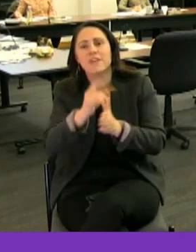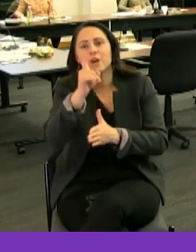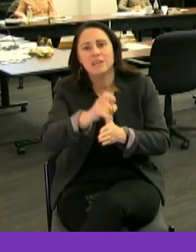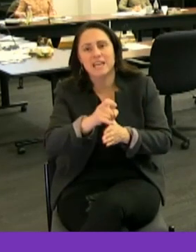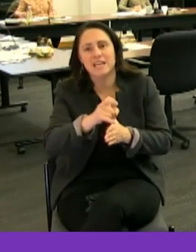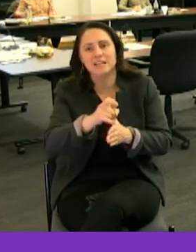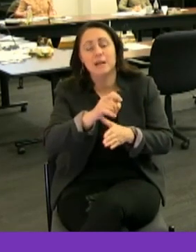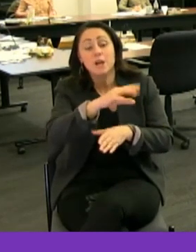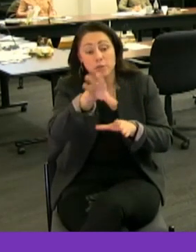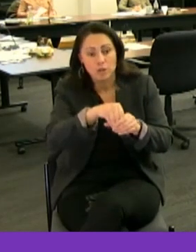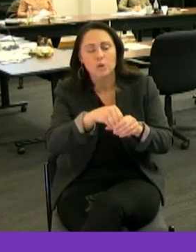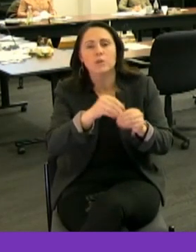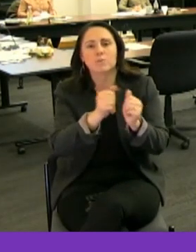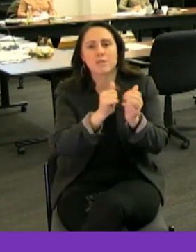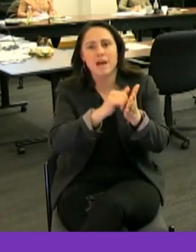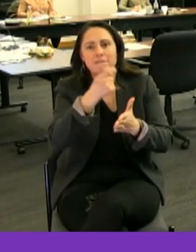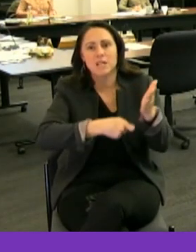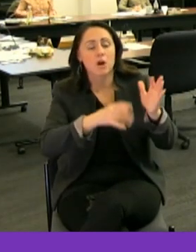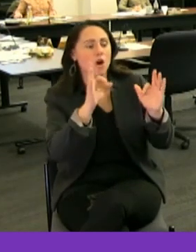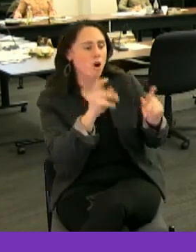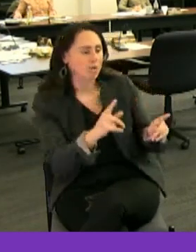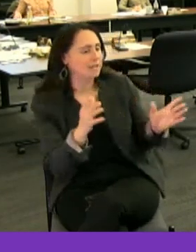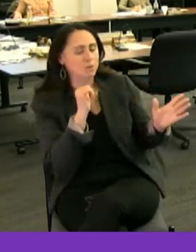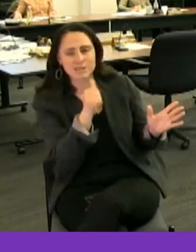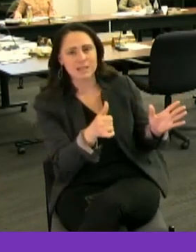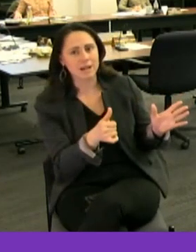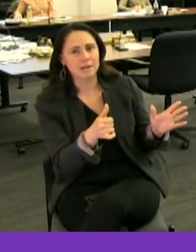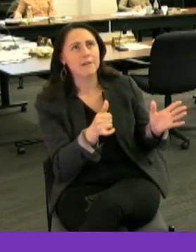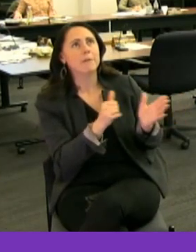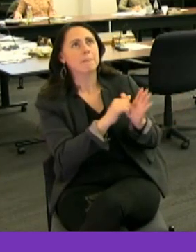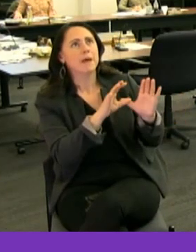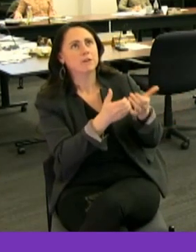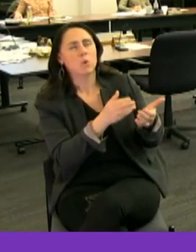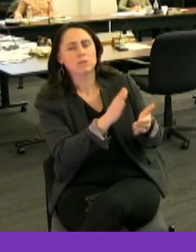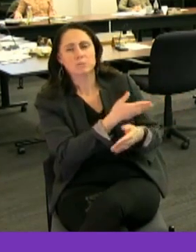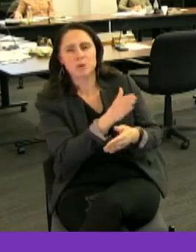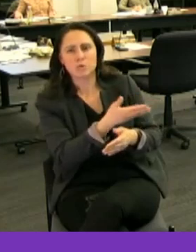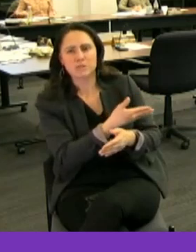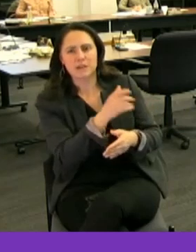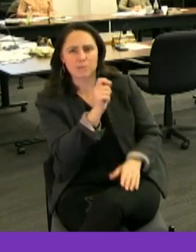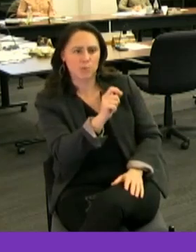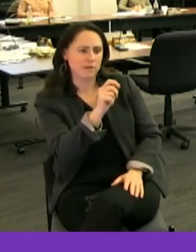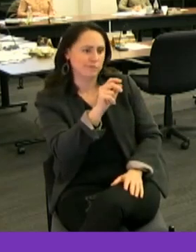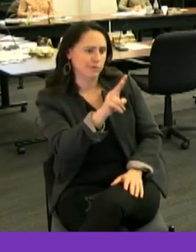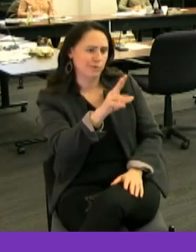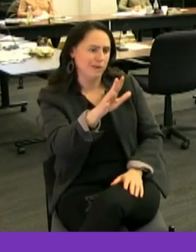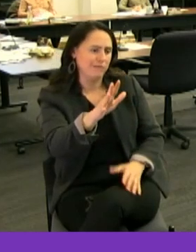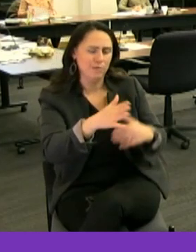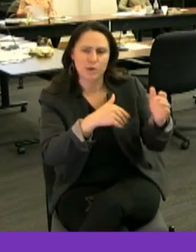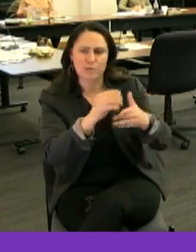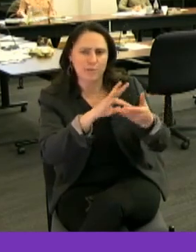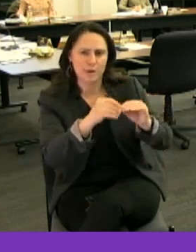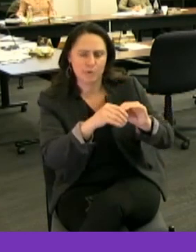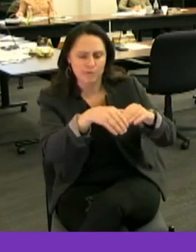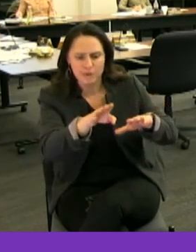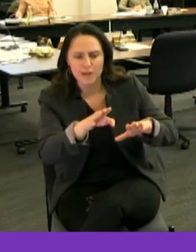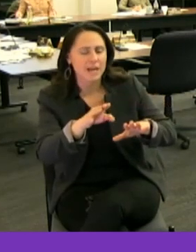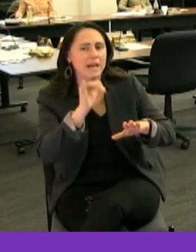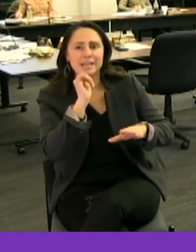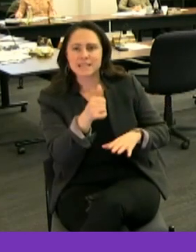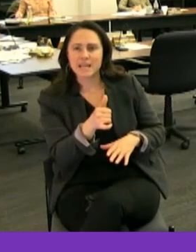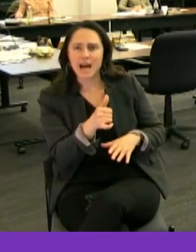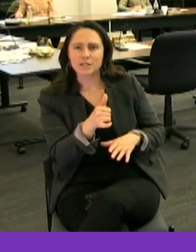fee. Okay, that was my, so it's not that course music 0.255 or whatever the number was. It's